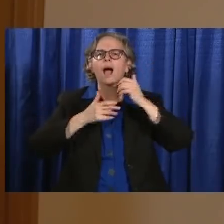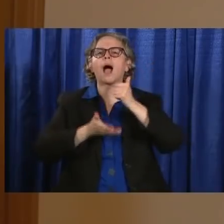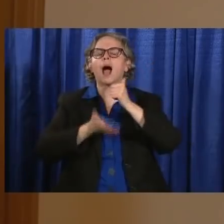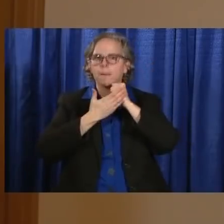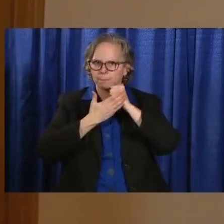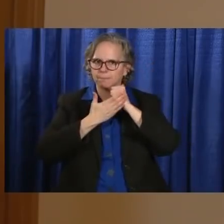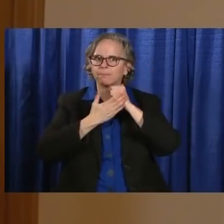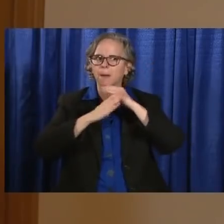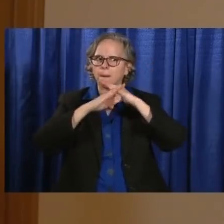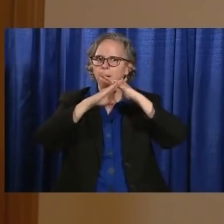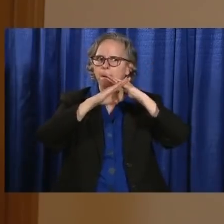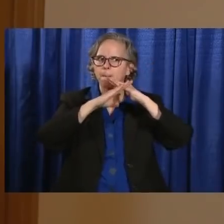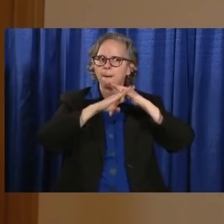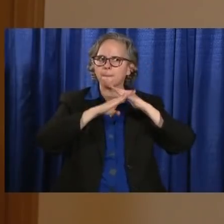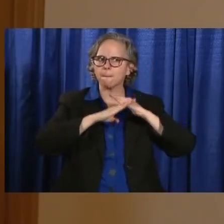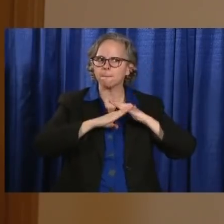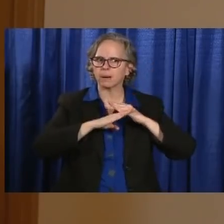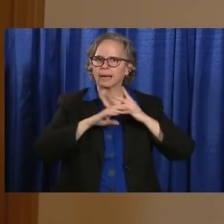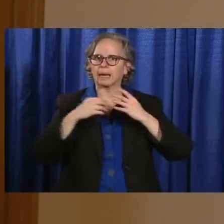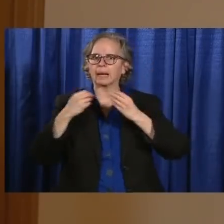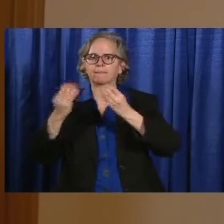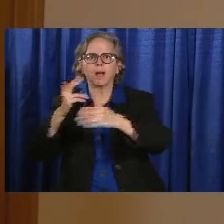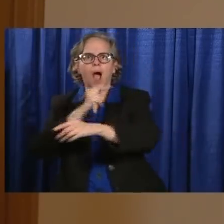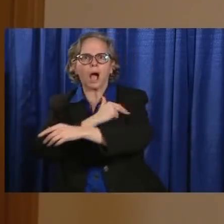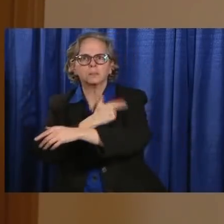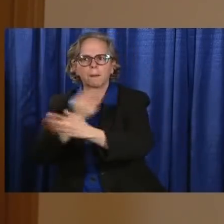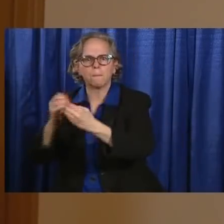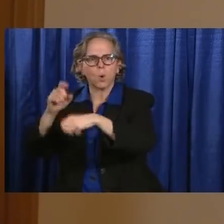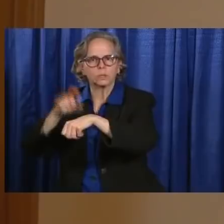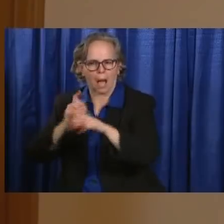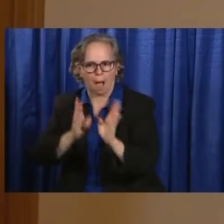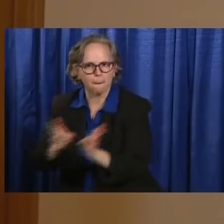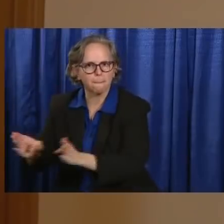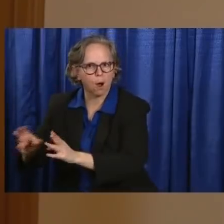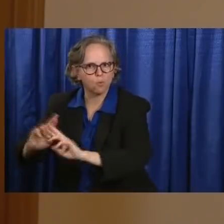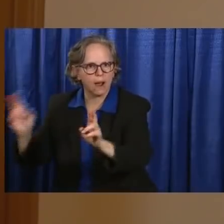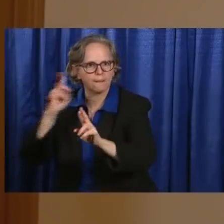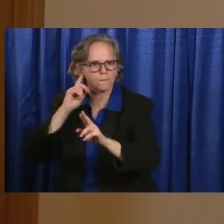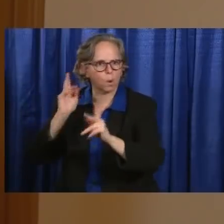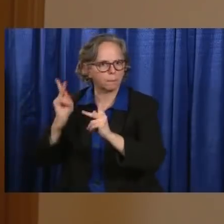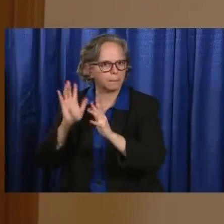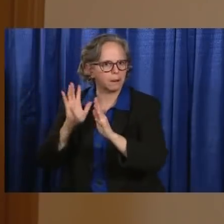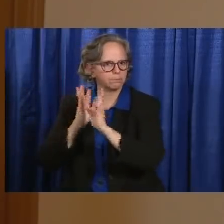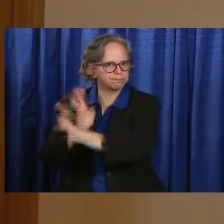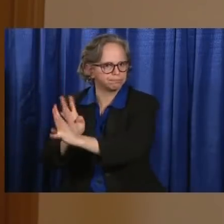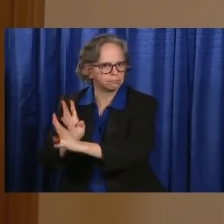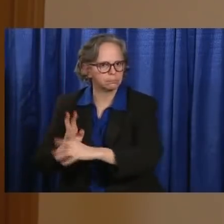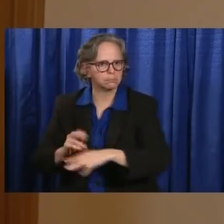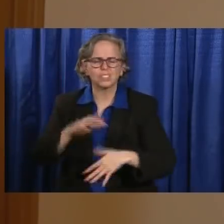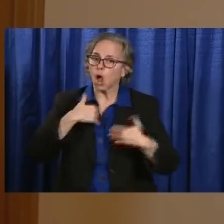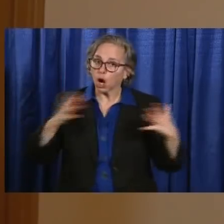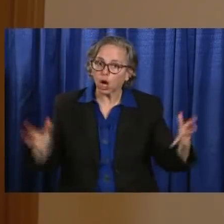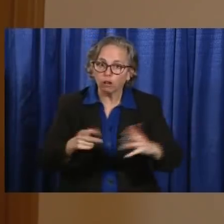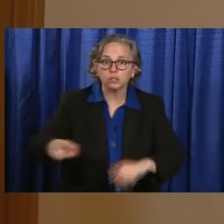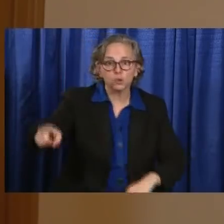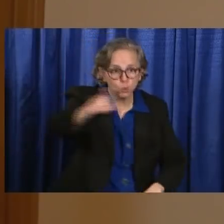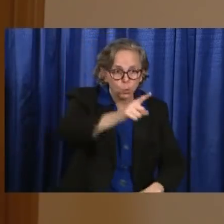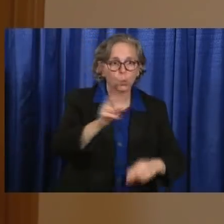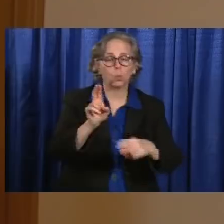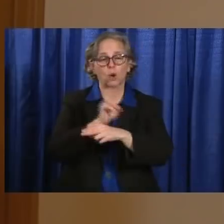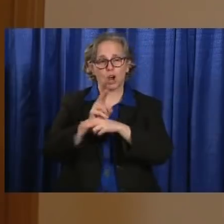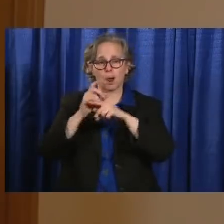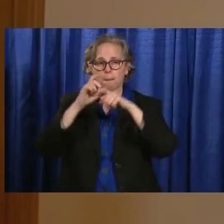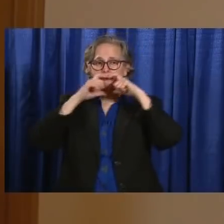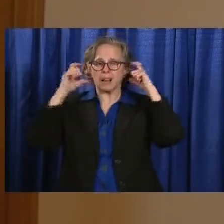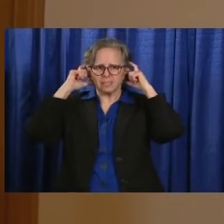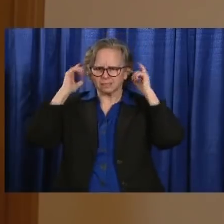precious time. And so I want to encourage folks to wear this. I know it's a culture change. One of the reasons we've said not